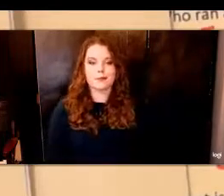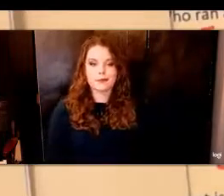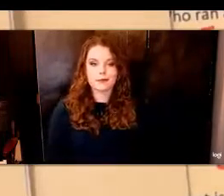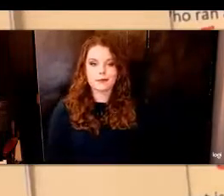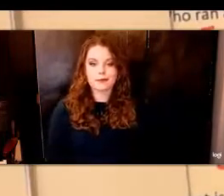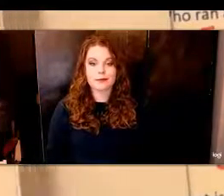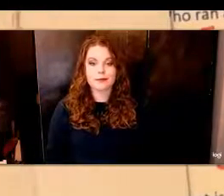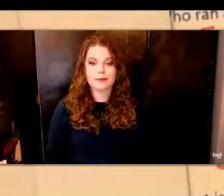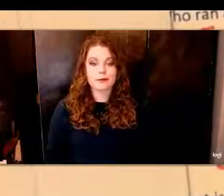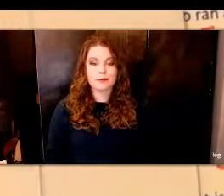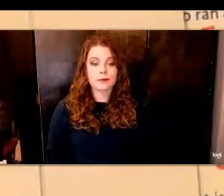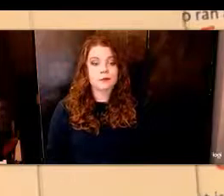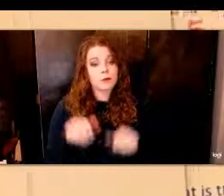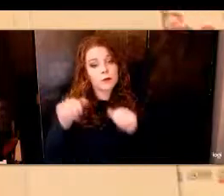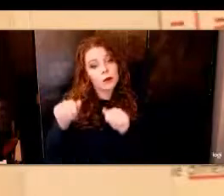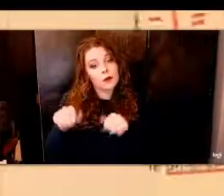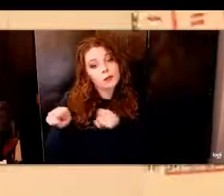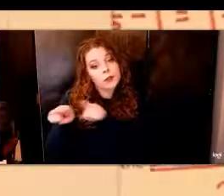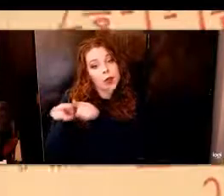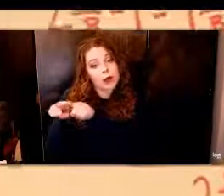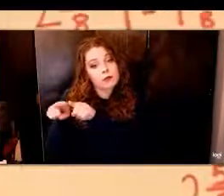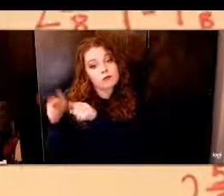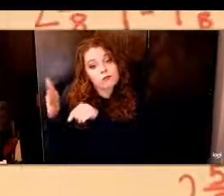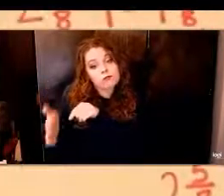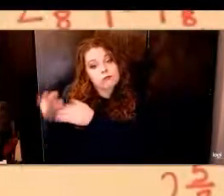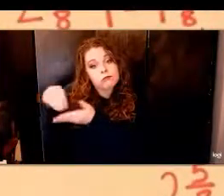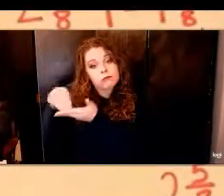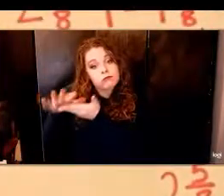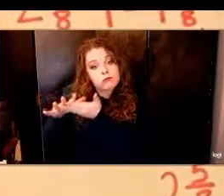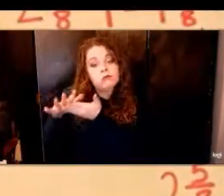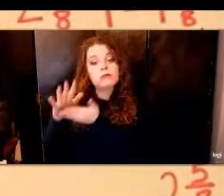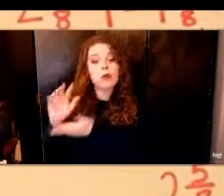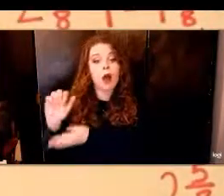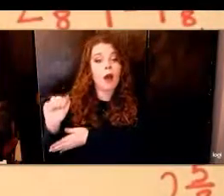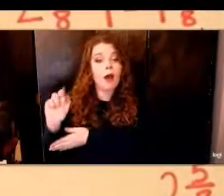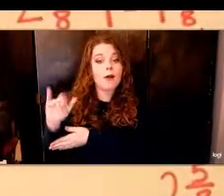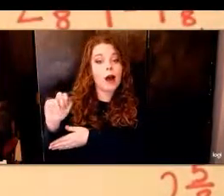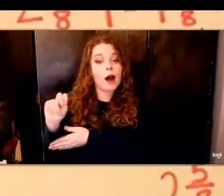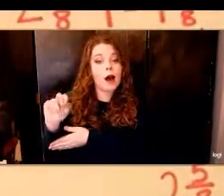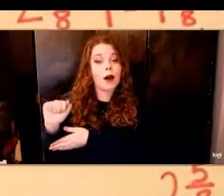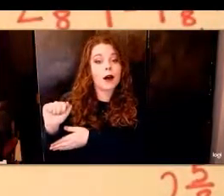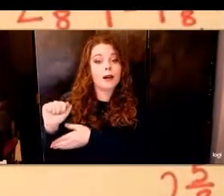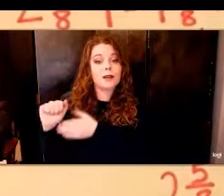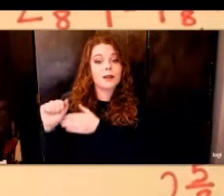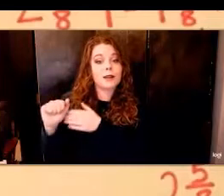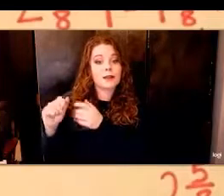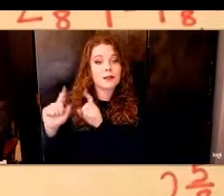And to the side, you can also note and add that Ariana ran